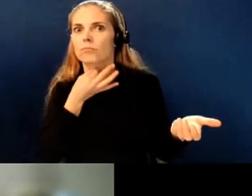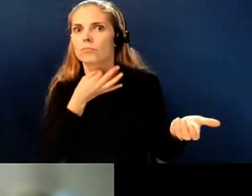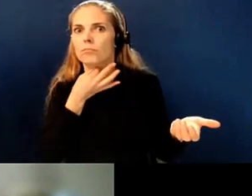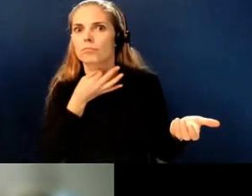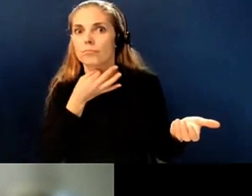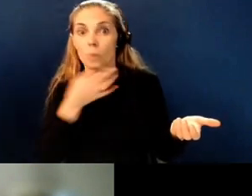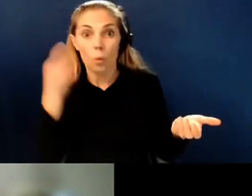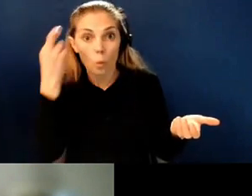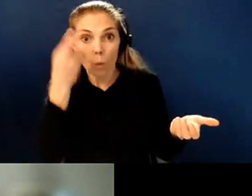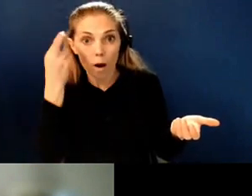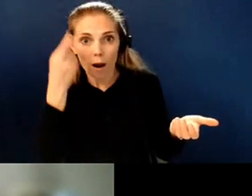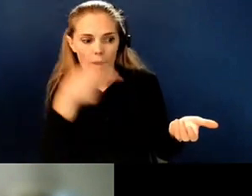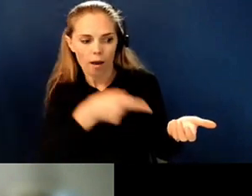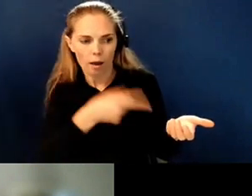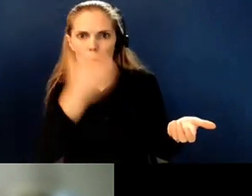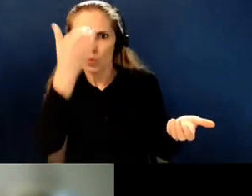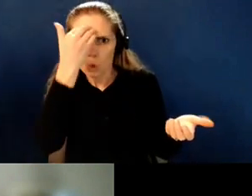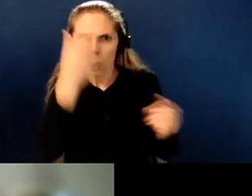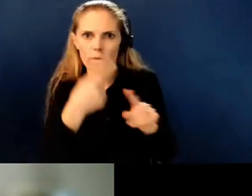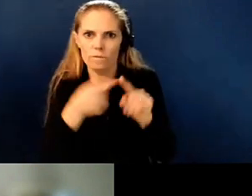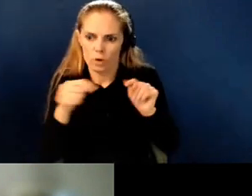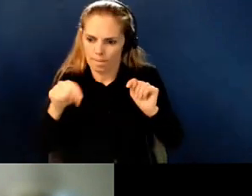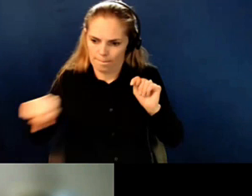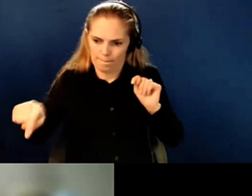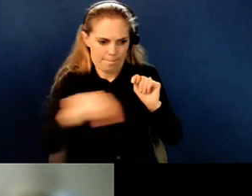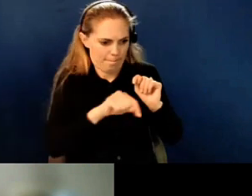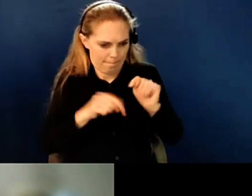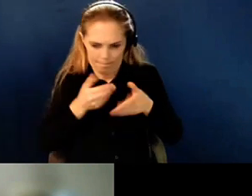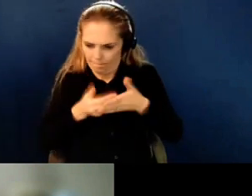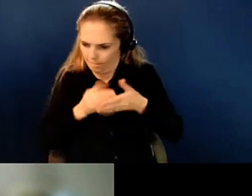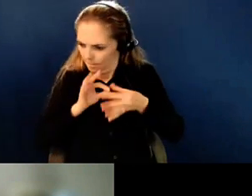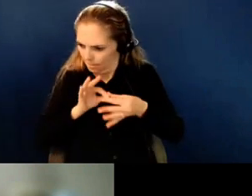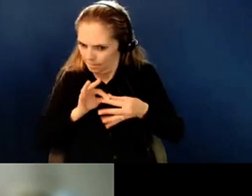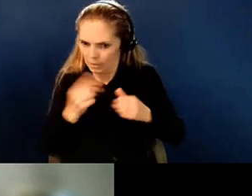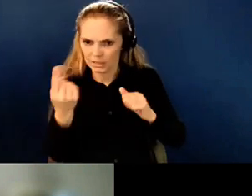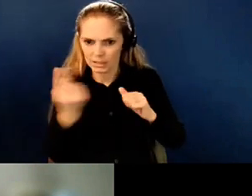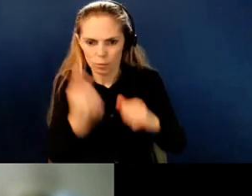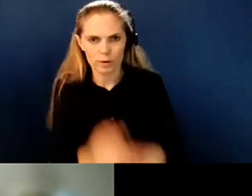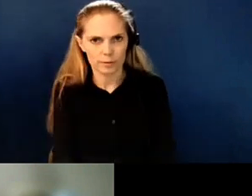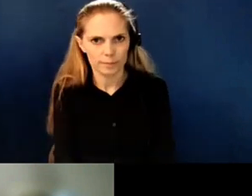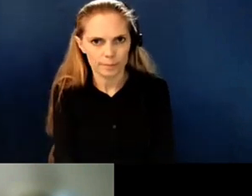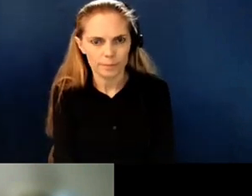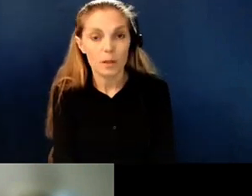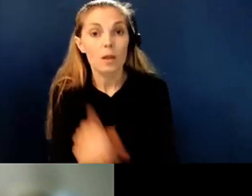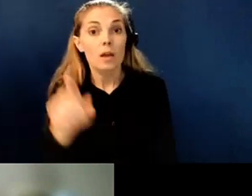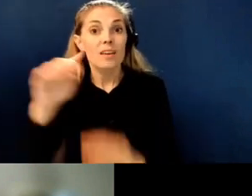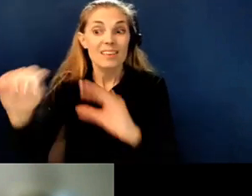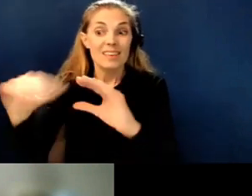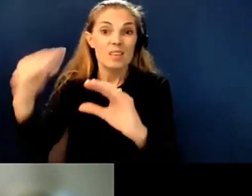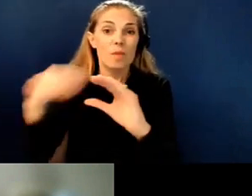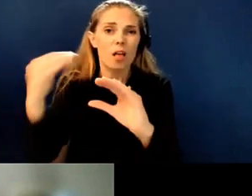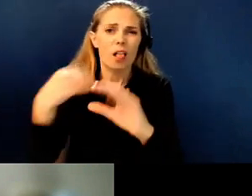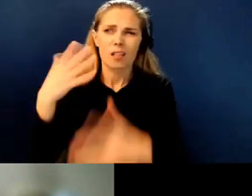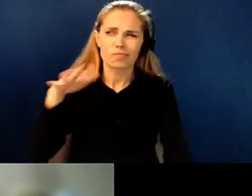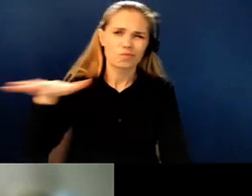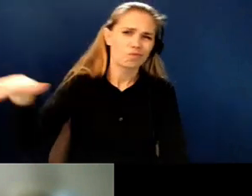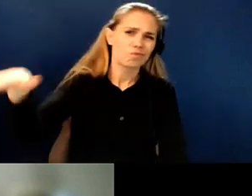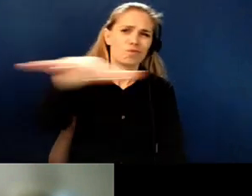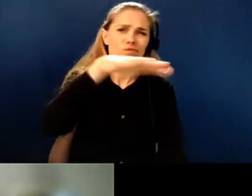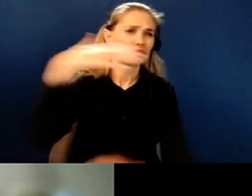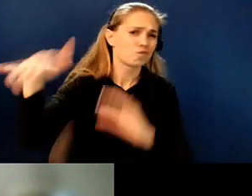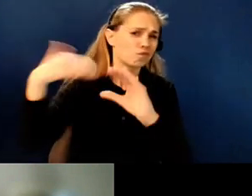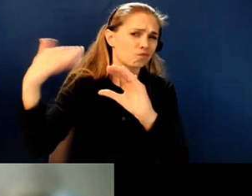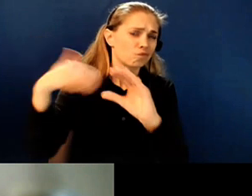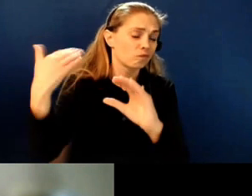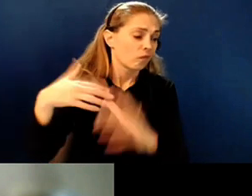coming from someone you care about, someone you're invested in. You think about email. Emails come from people you don't care about. That's why, it may